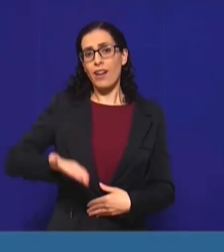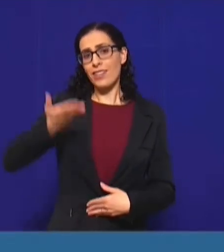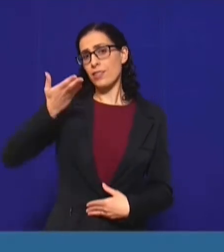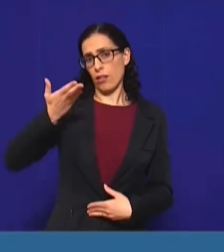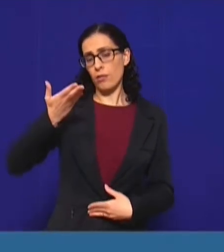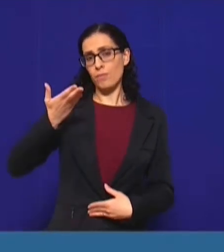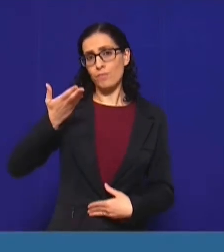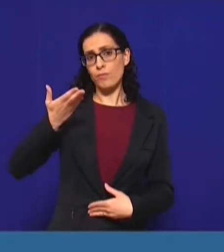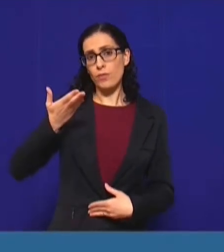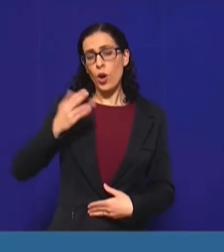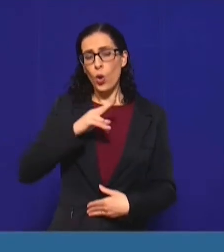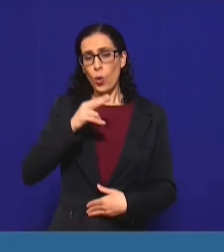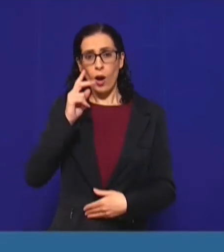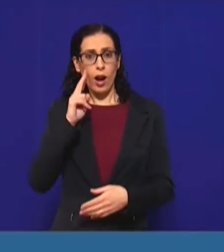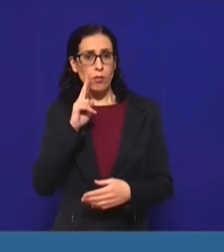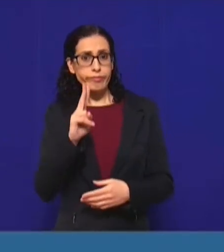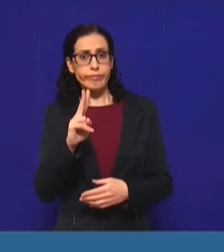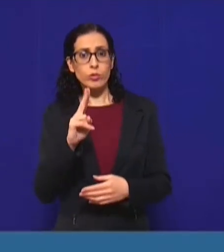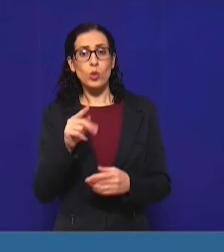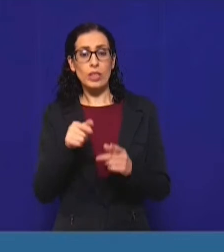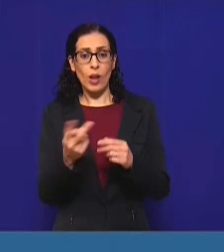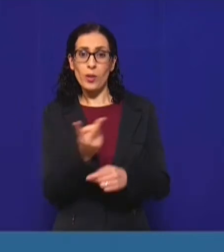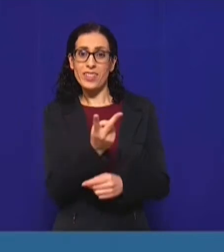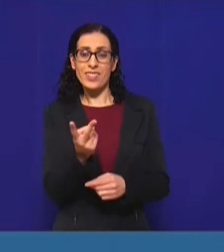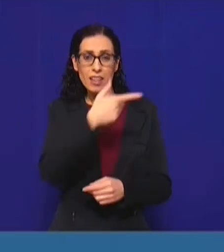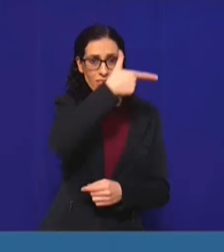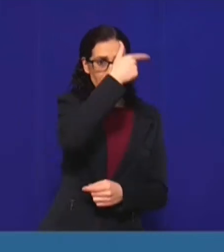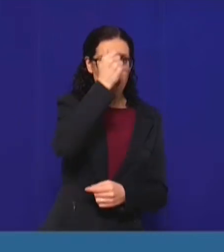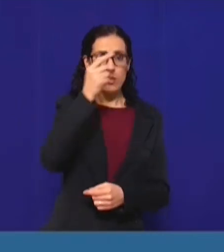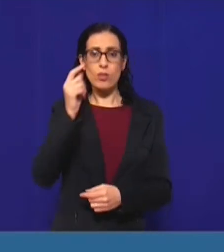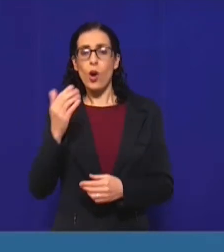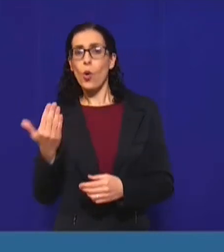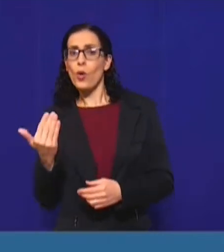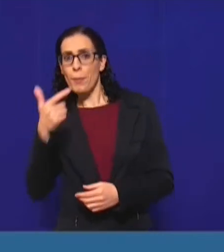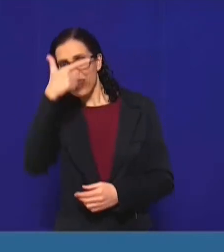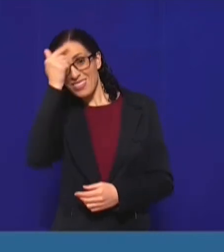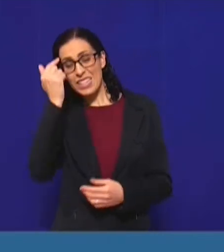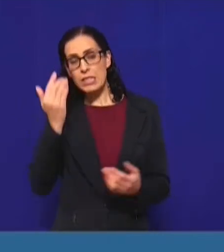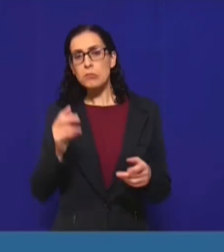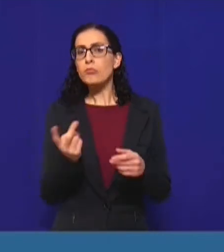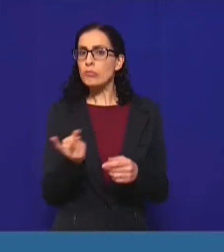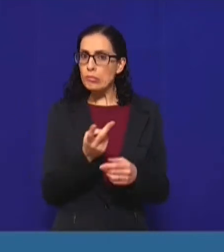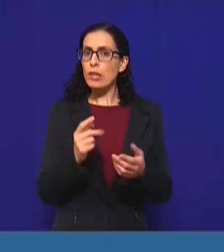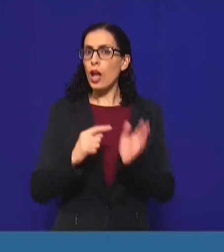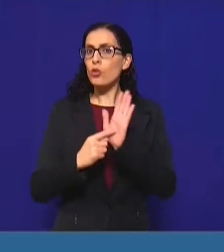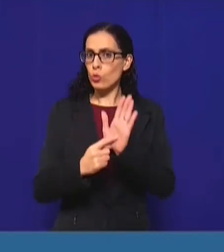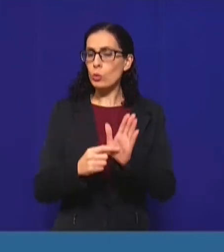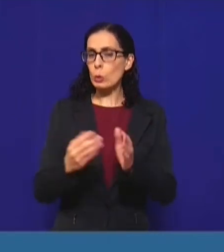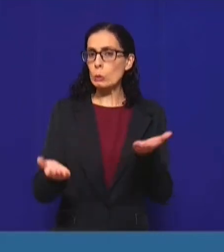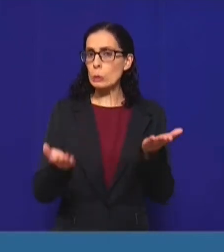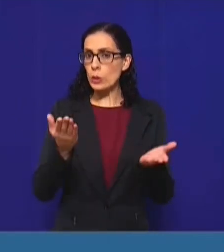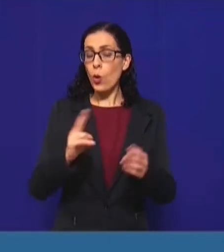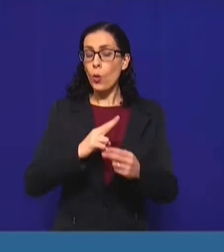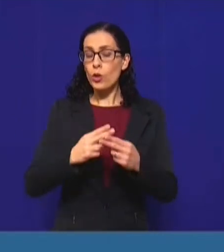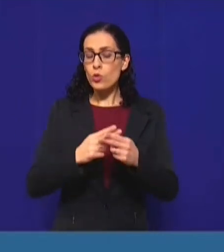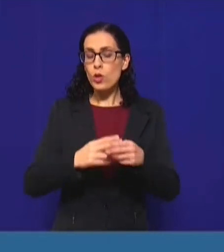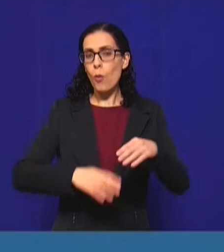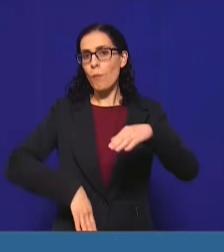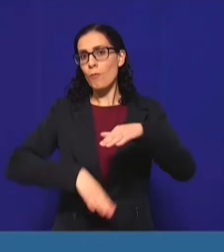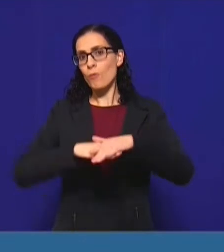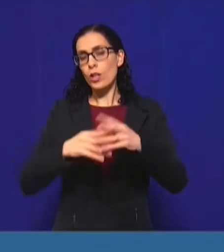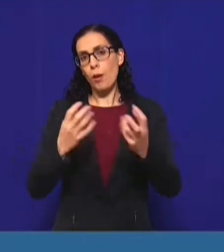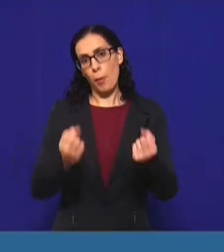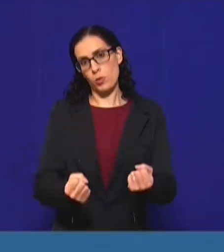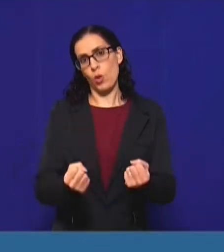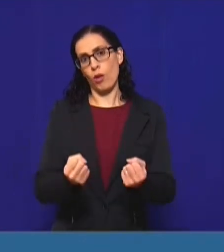iktar tal-użu ta' dawn iż-żewġ tipi ta' testijiet differenti u allura aħna rridu nagħmlu l-massimu użu ta' dawk